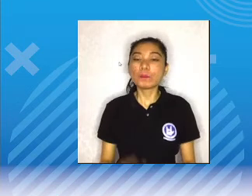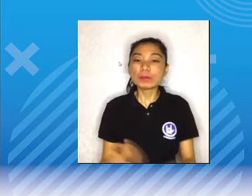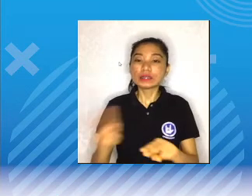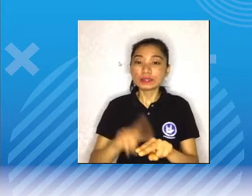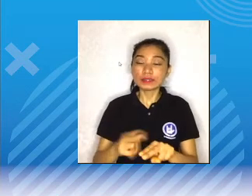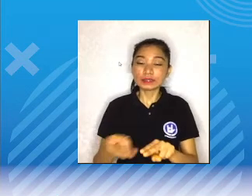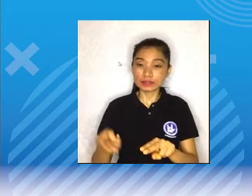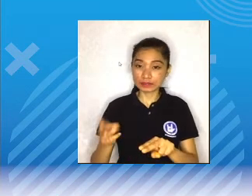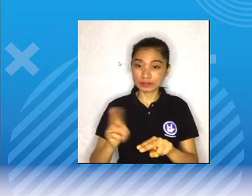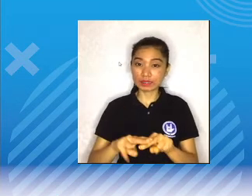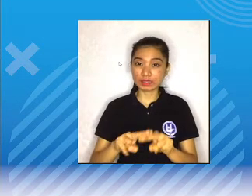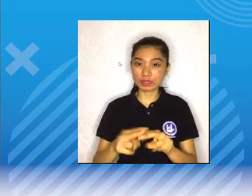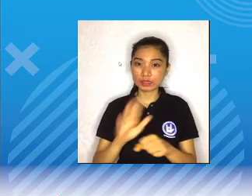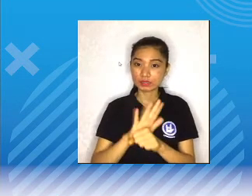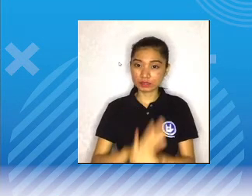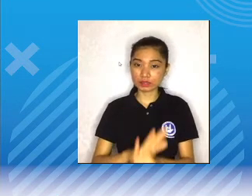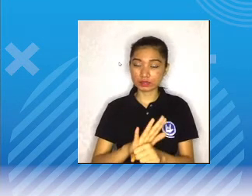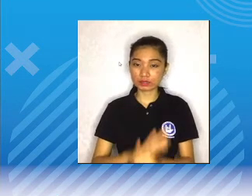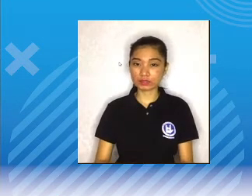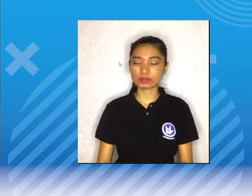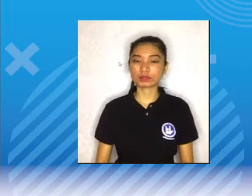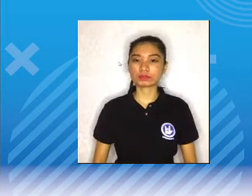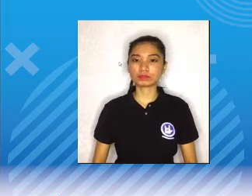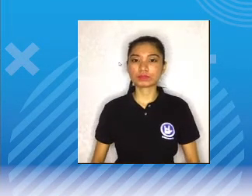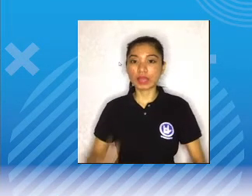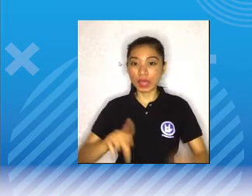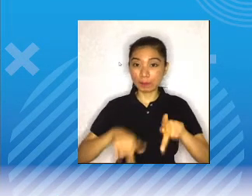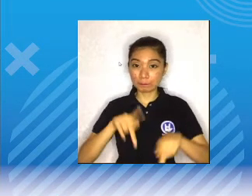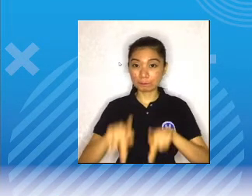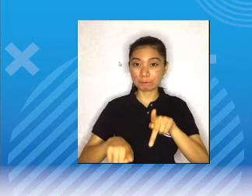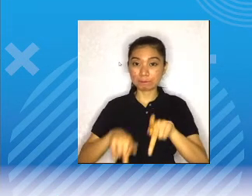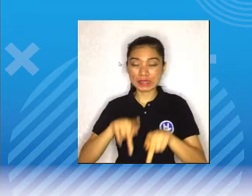So people that I've talked to,